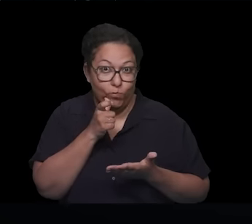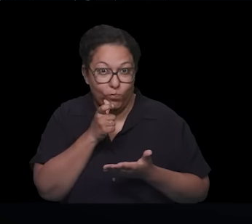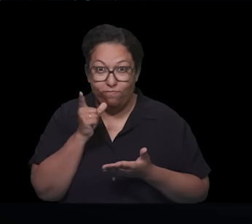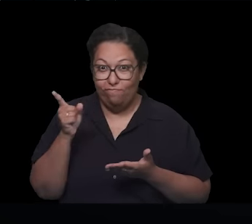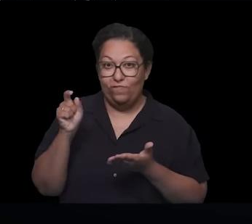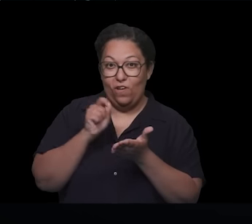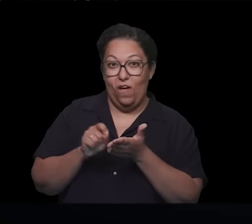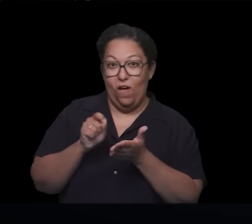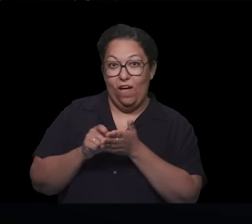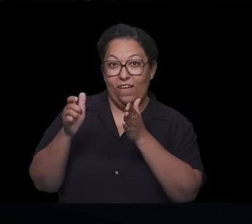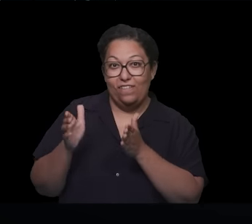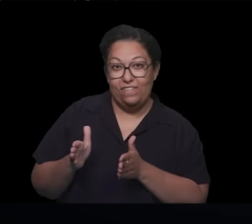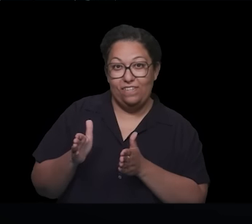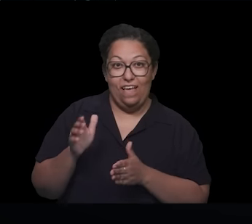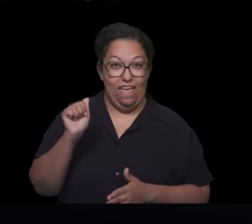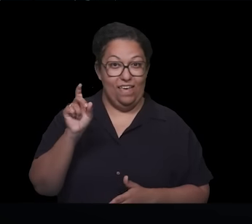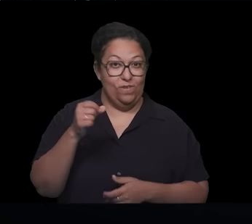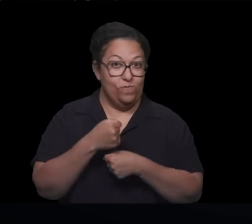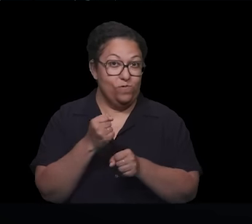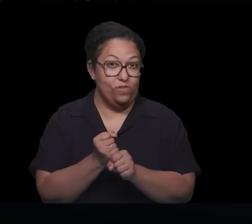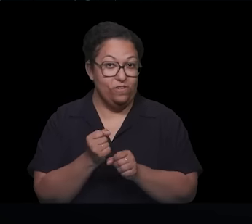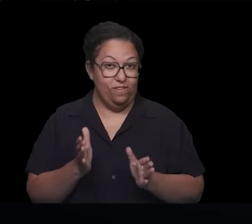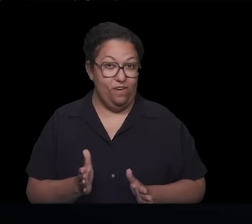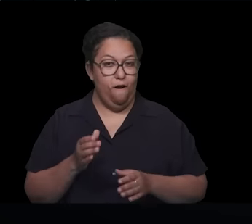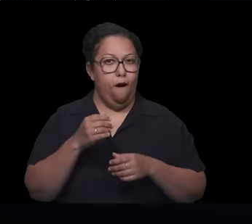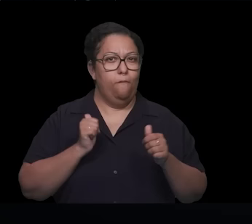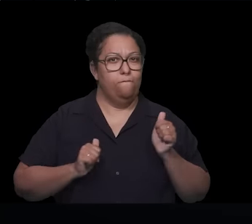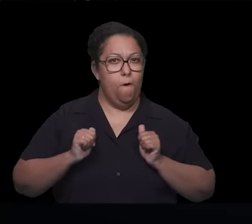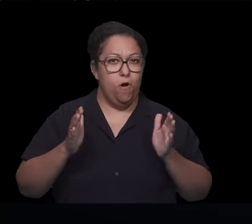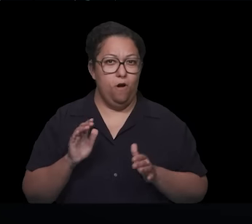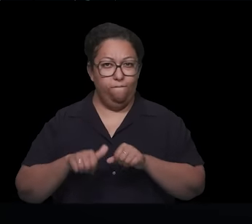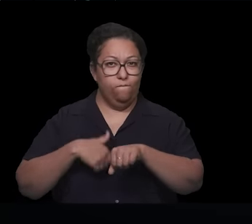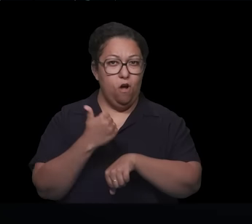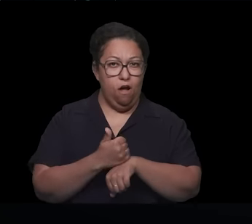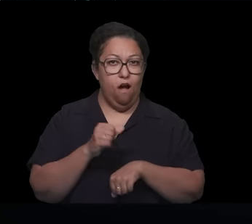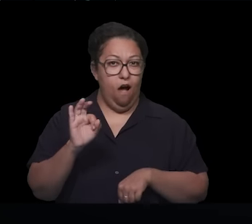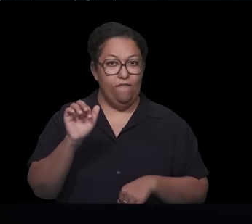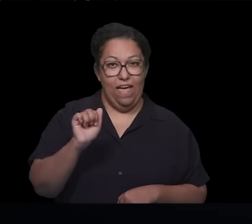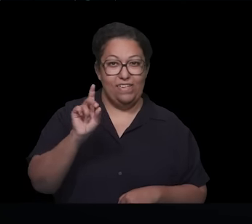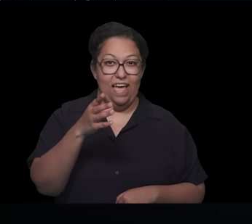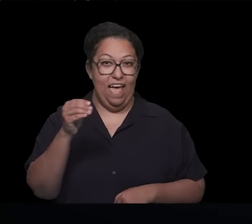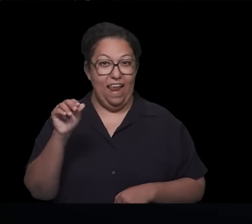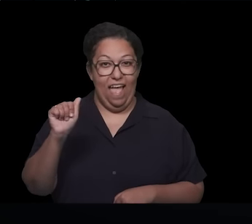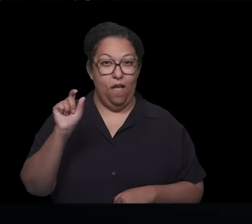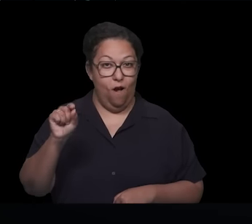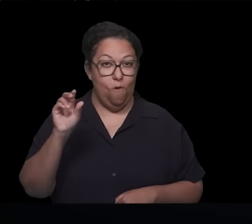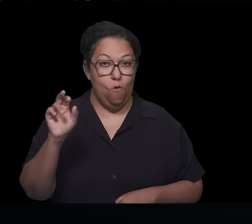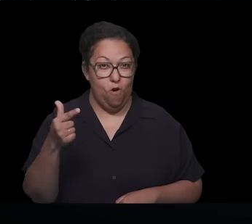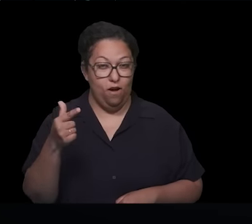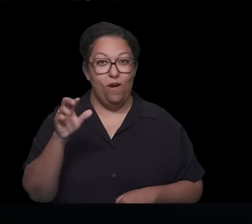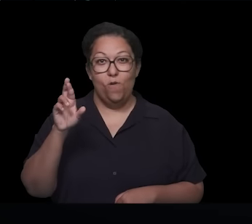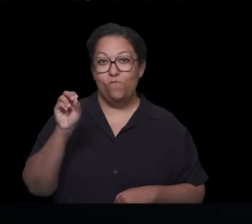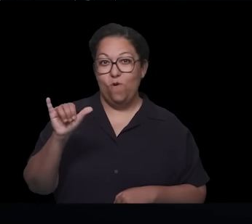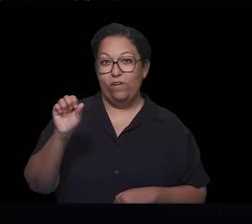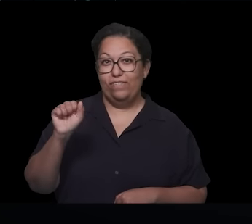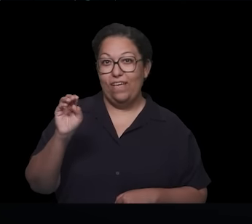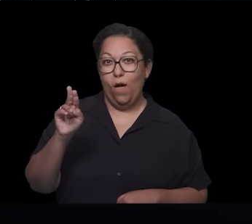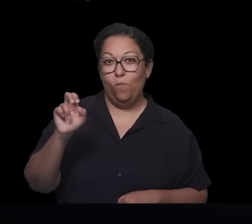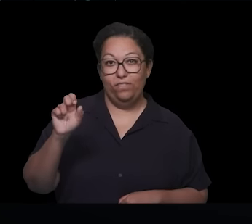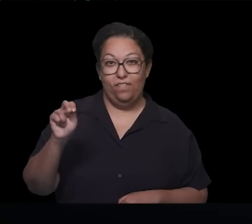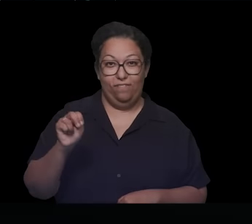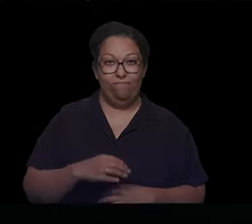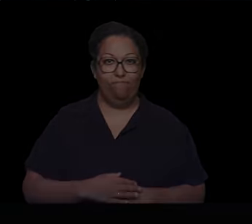help us is author, AD producer, performer, and founder of the ADNA.org,